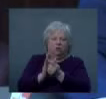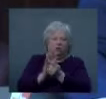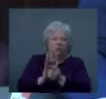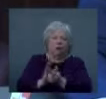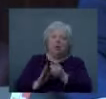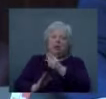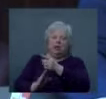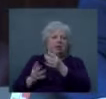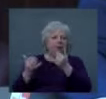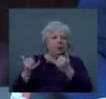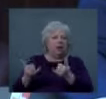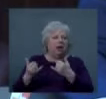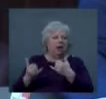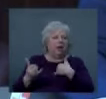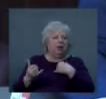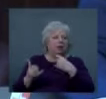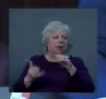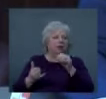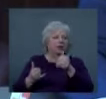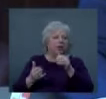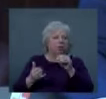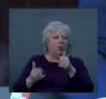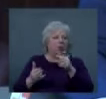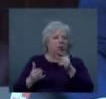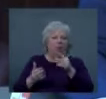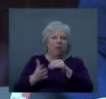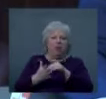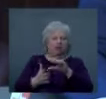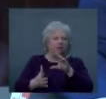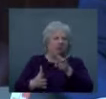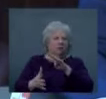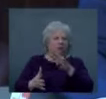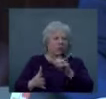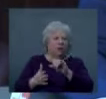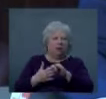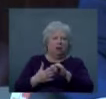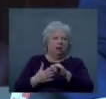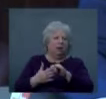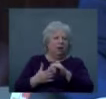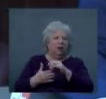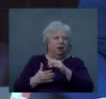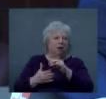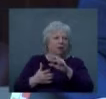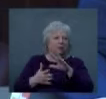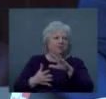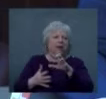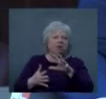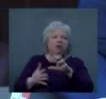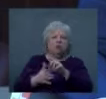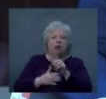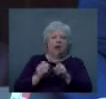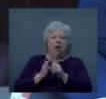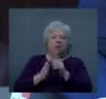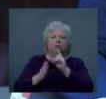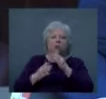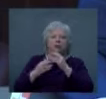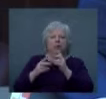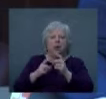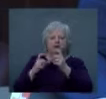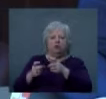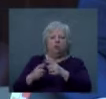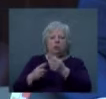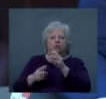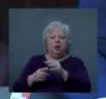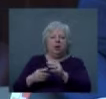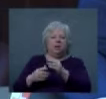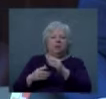at 10,000 at 1,040, and due to that portion of that 500 hours will be distributed to him